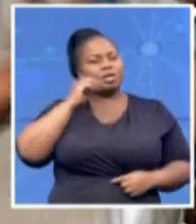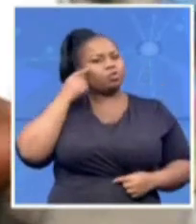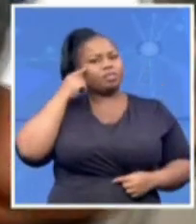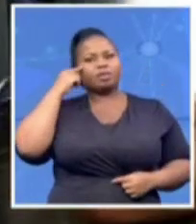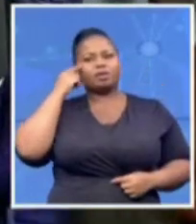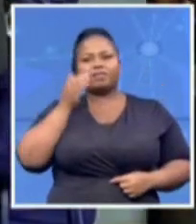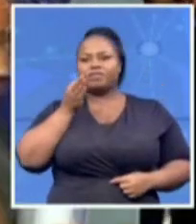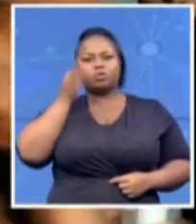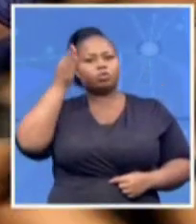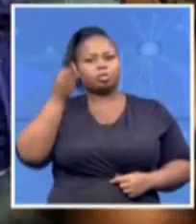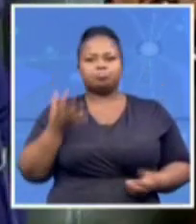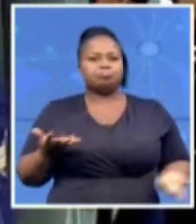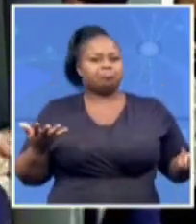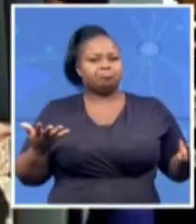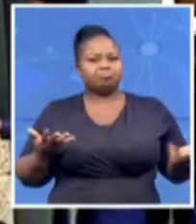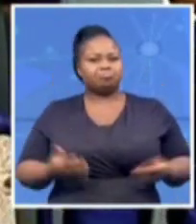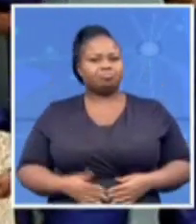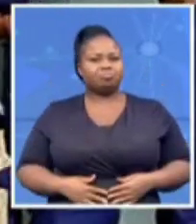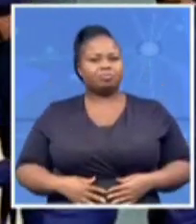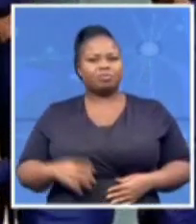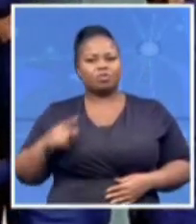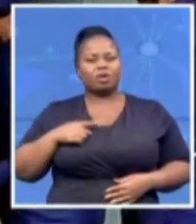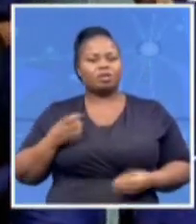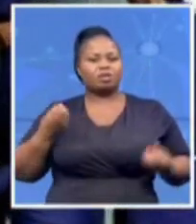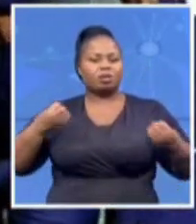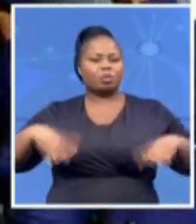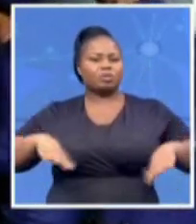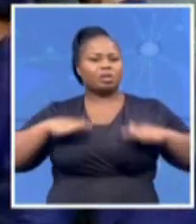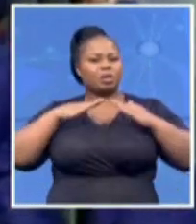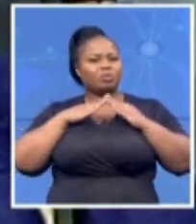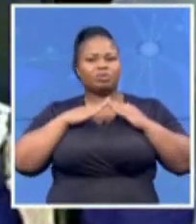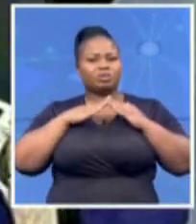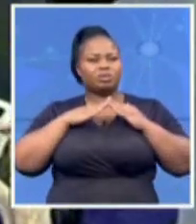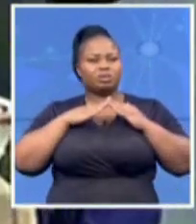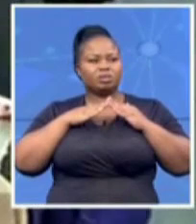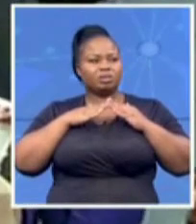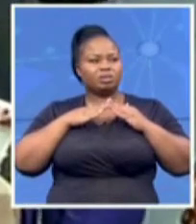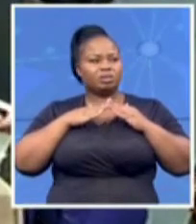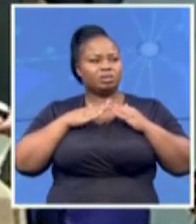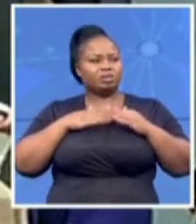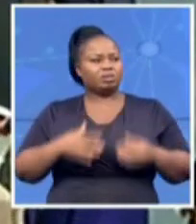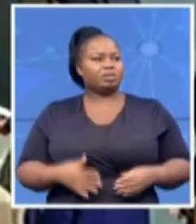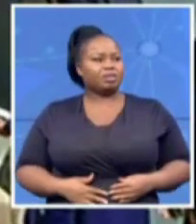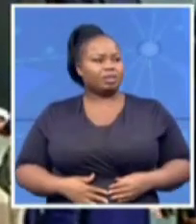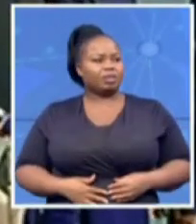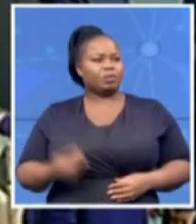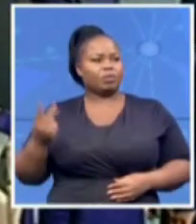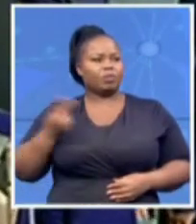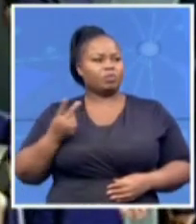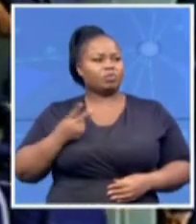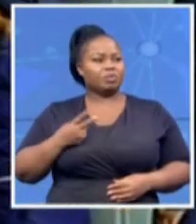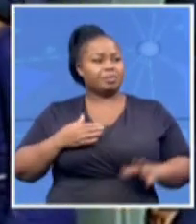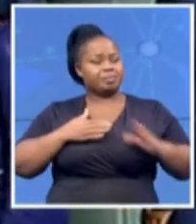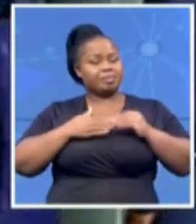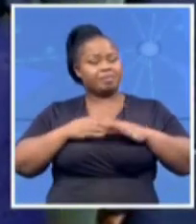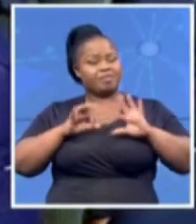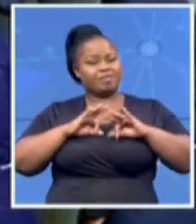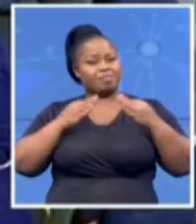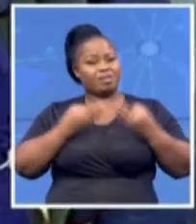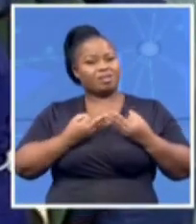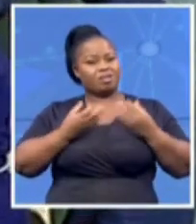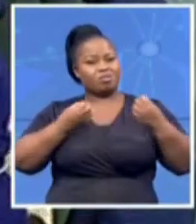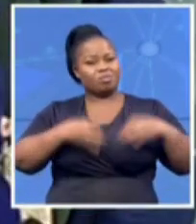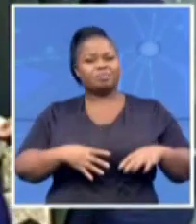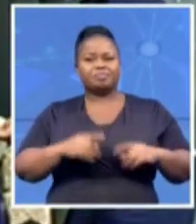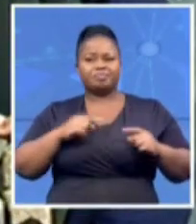has lost his house, not only his house, also the members of the family. In one of the family at Ndwedwe,